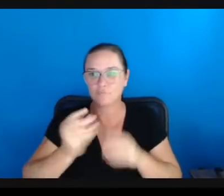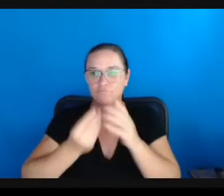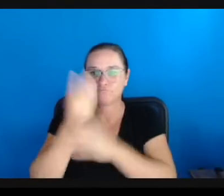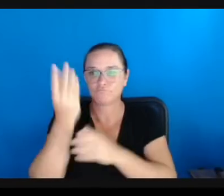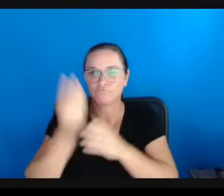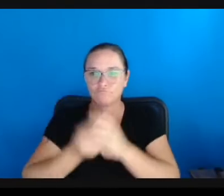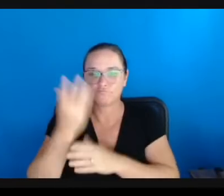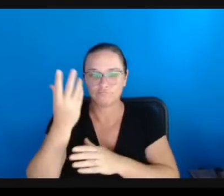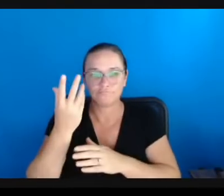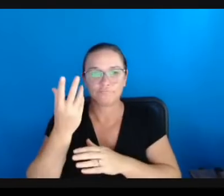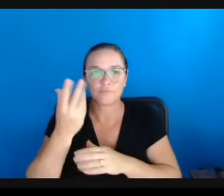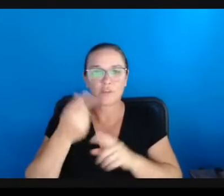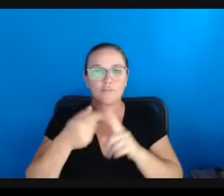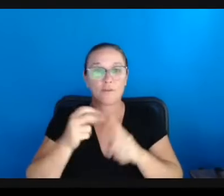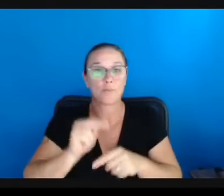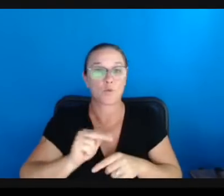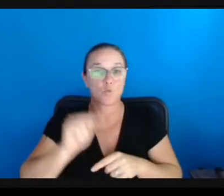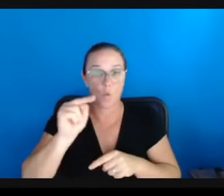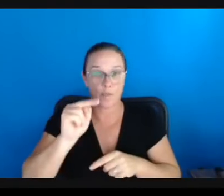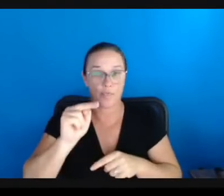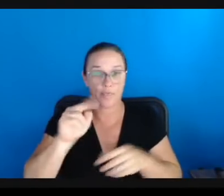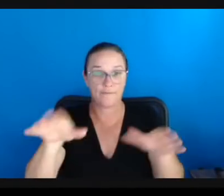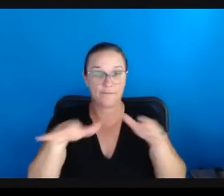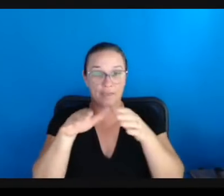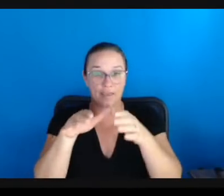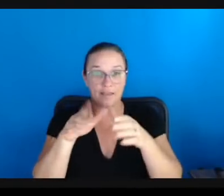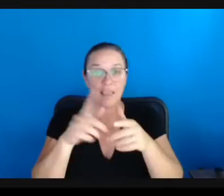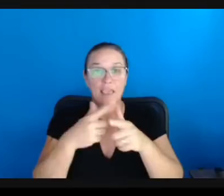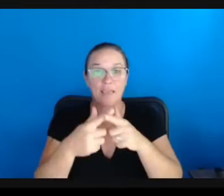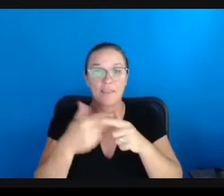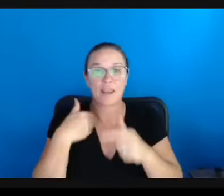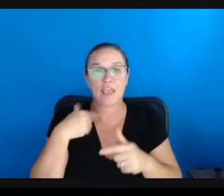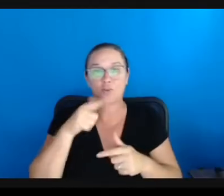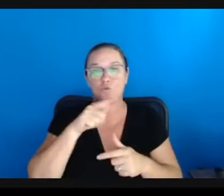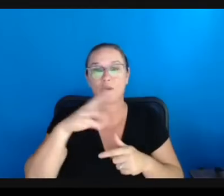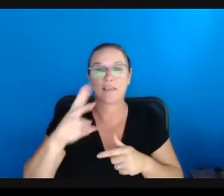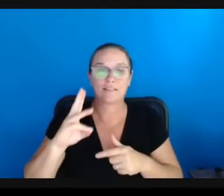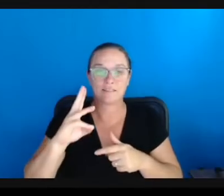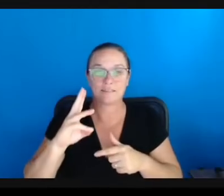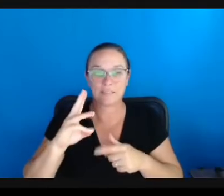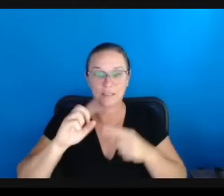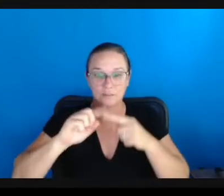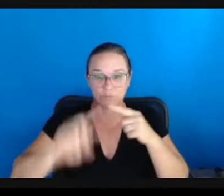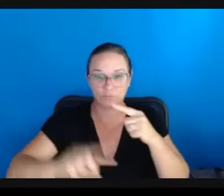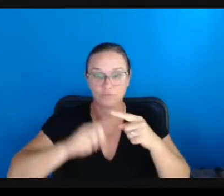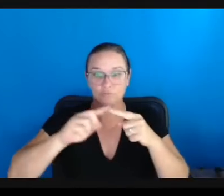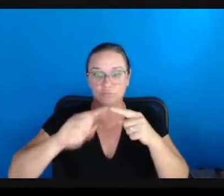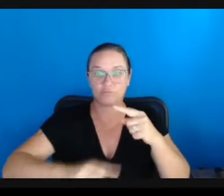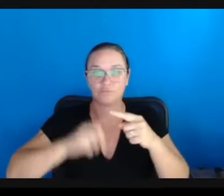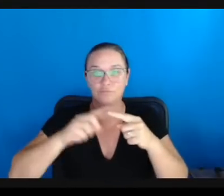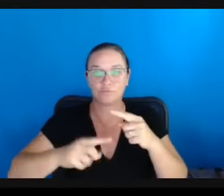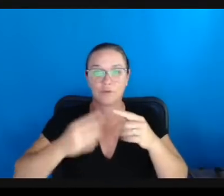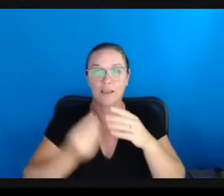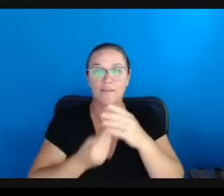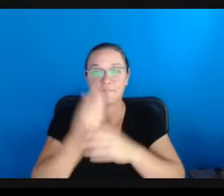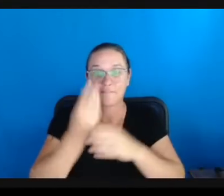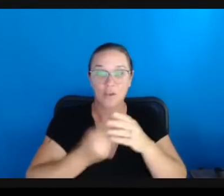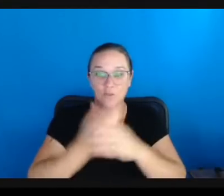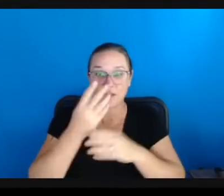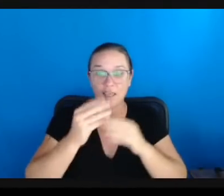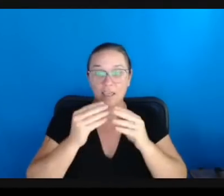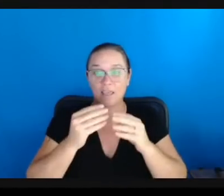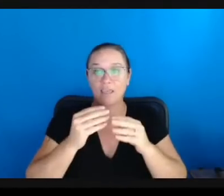north vent, and preceded by 26 cycles of fountaining and overflows with draining as